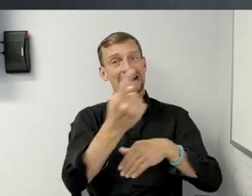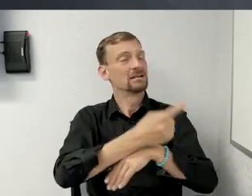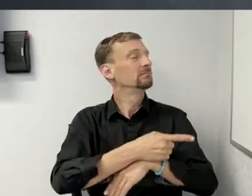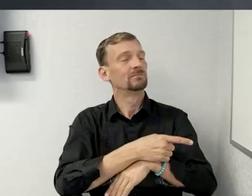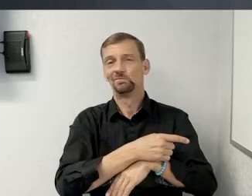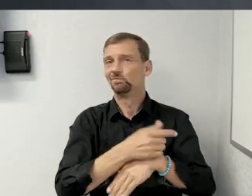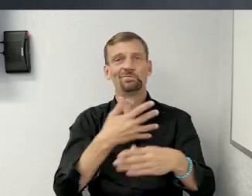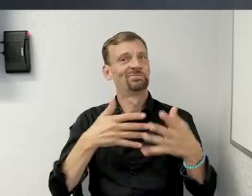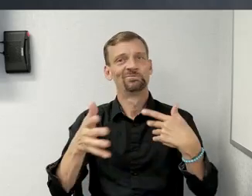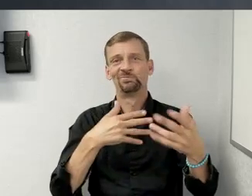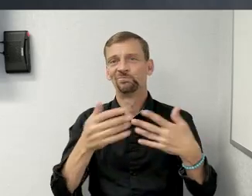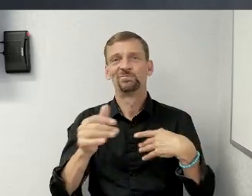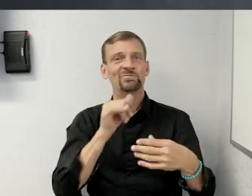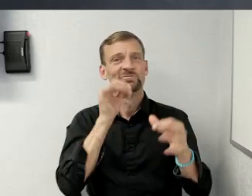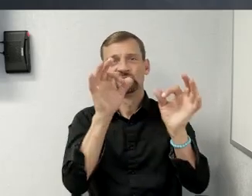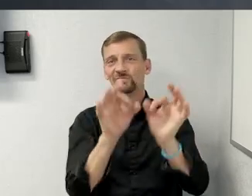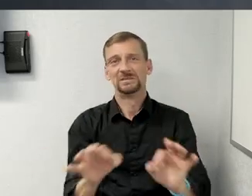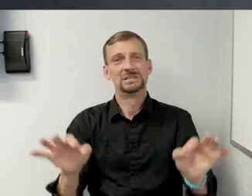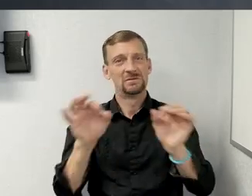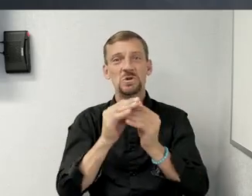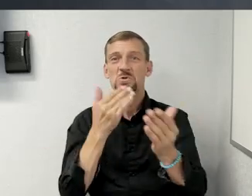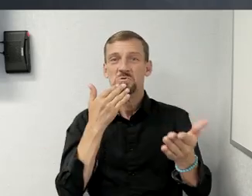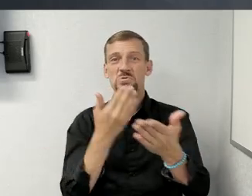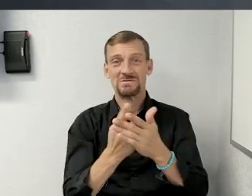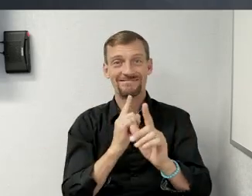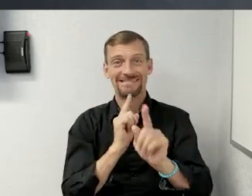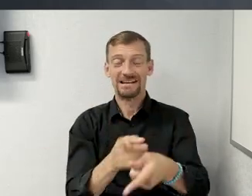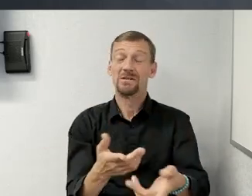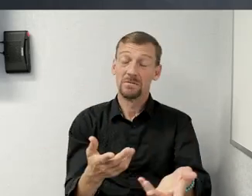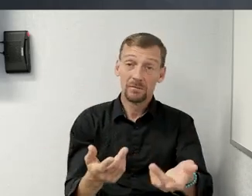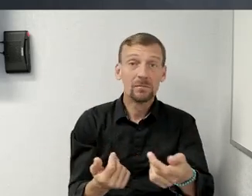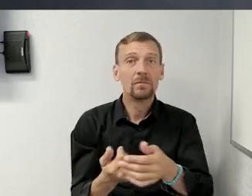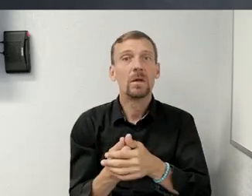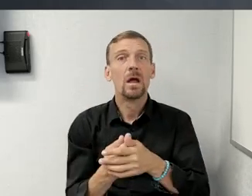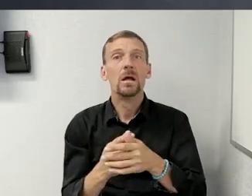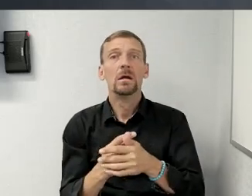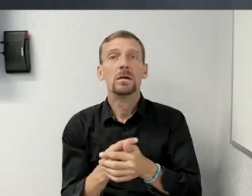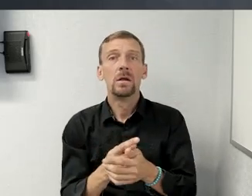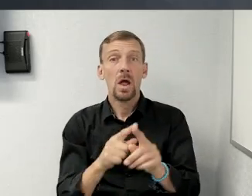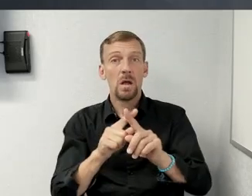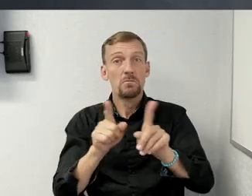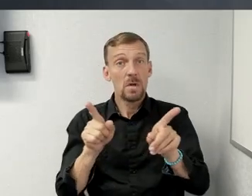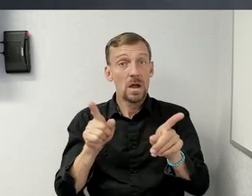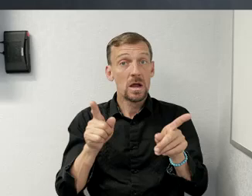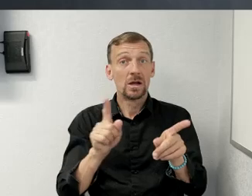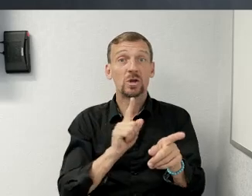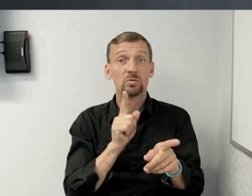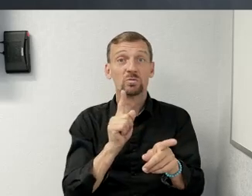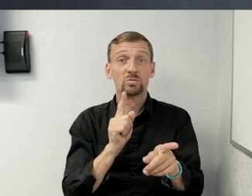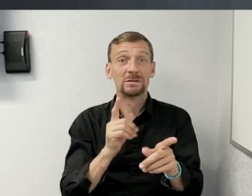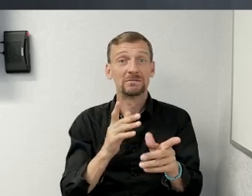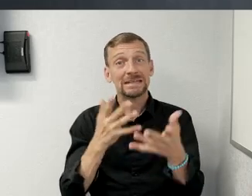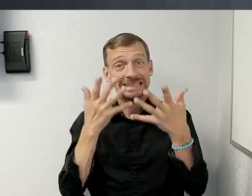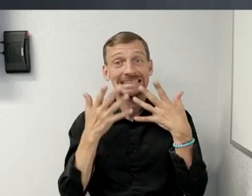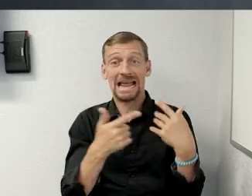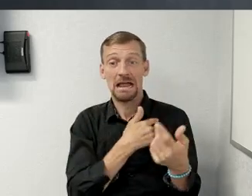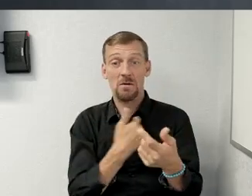anything. It doesn't give you any real reassurance. And unfortunately what we're finding, this is a very